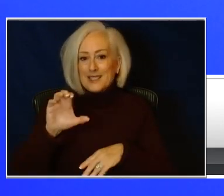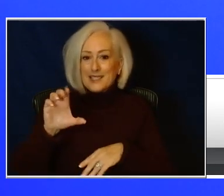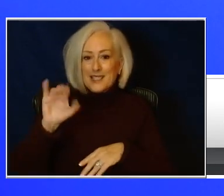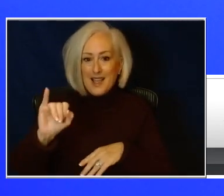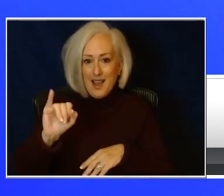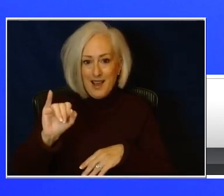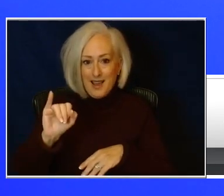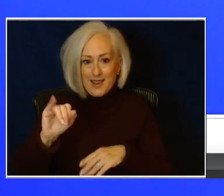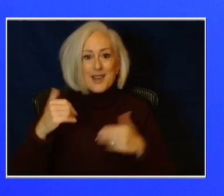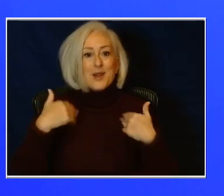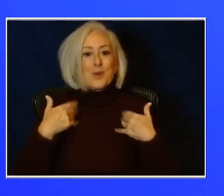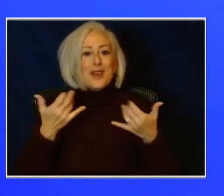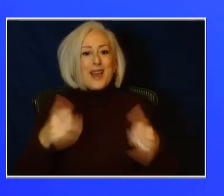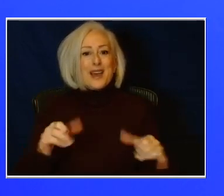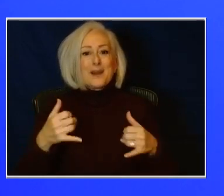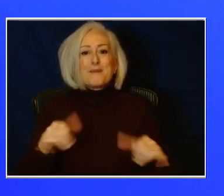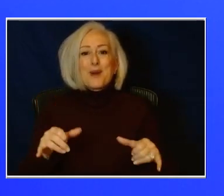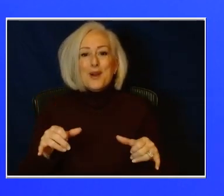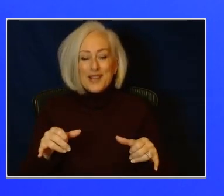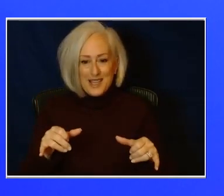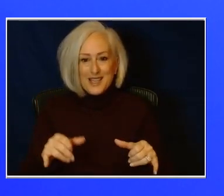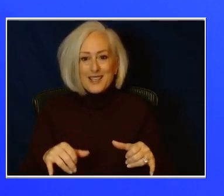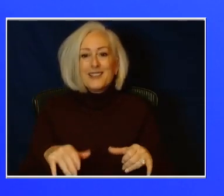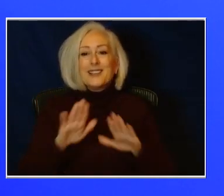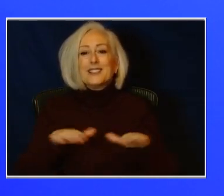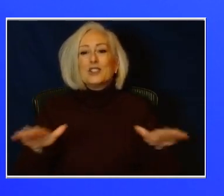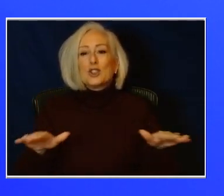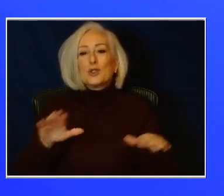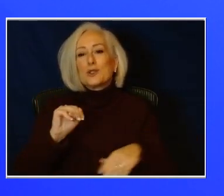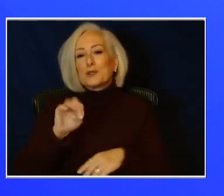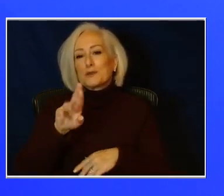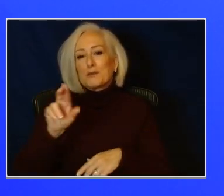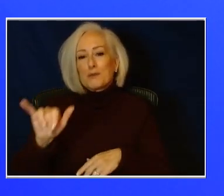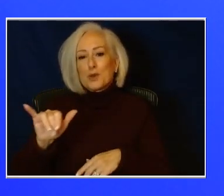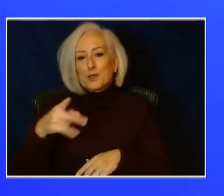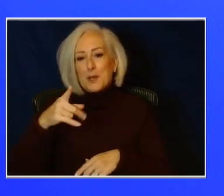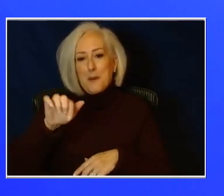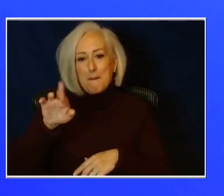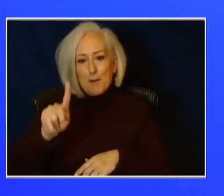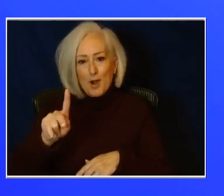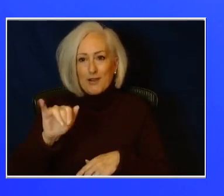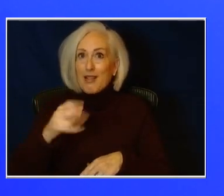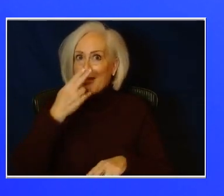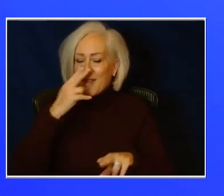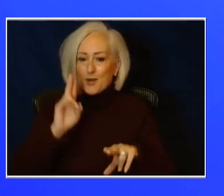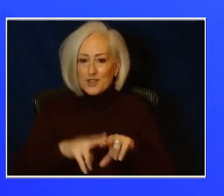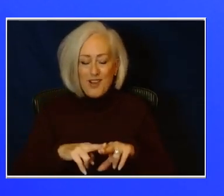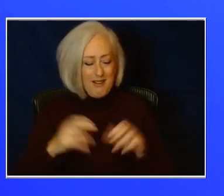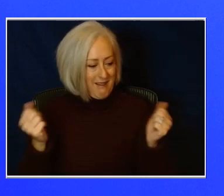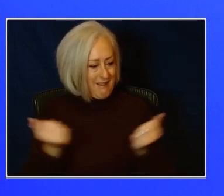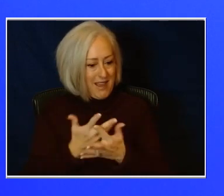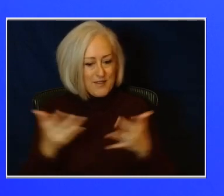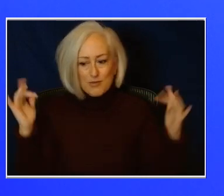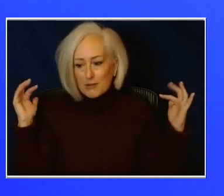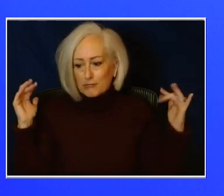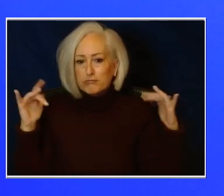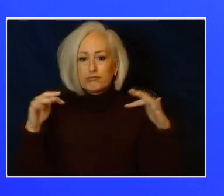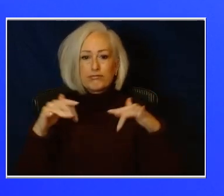Mercy Park. And that was fun. And we really got to have everybody out there